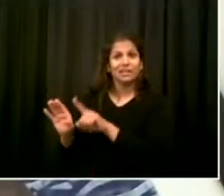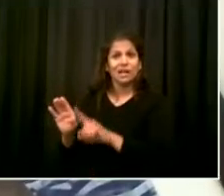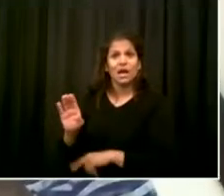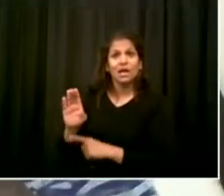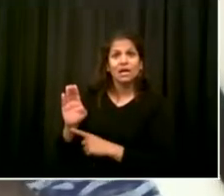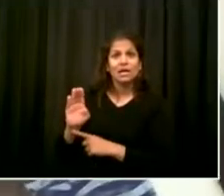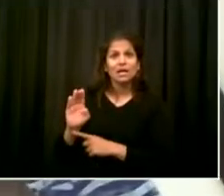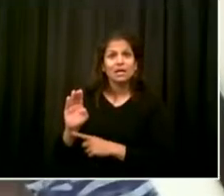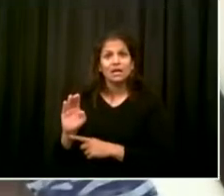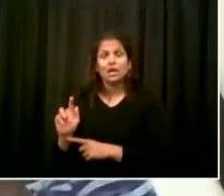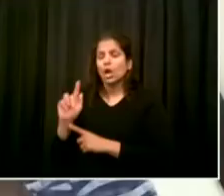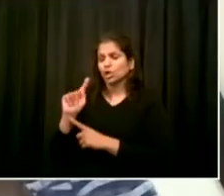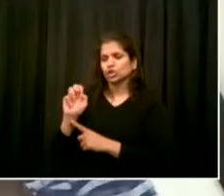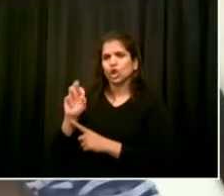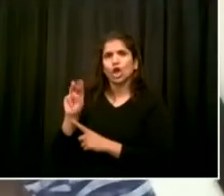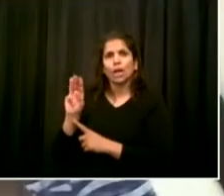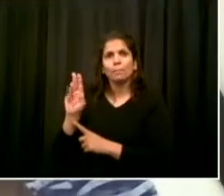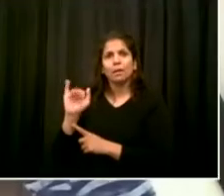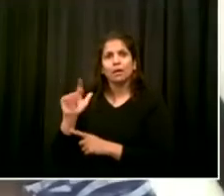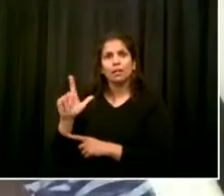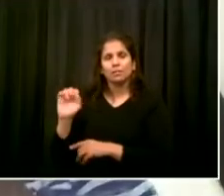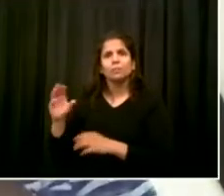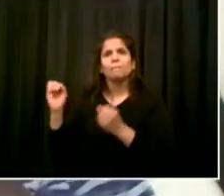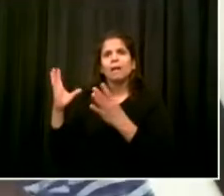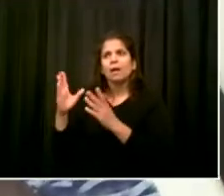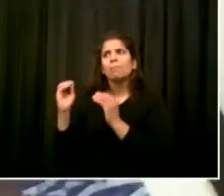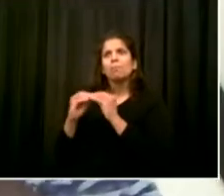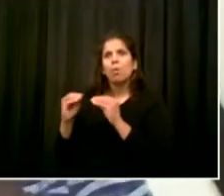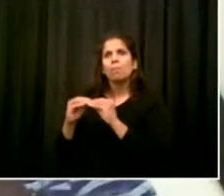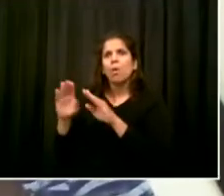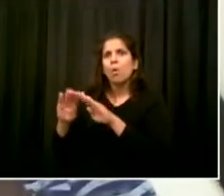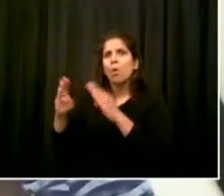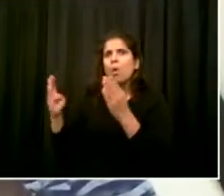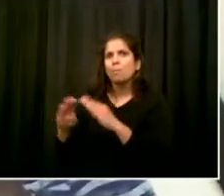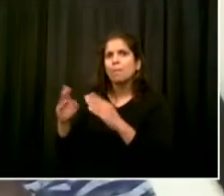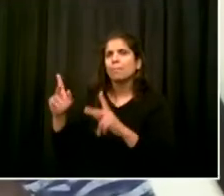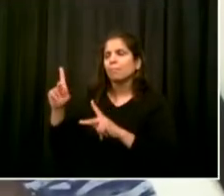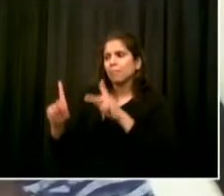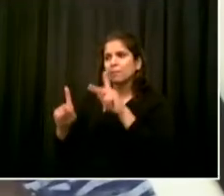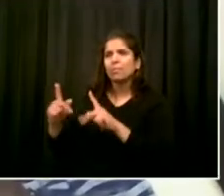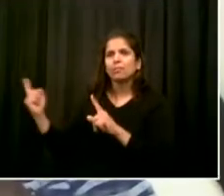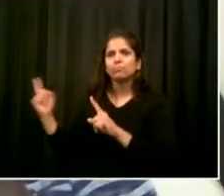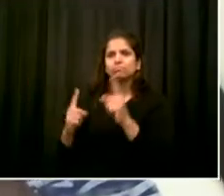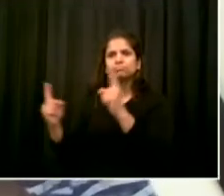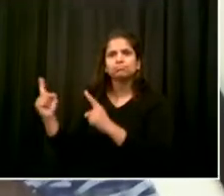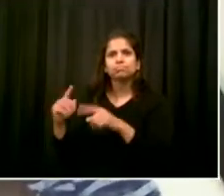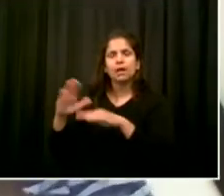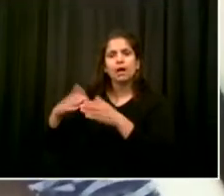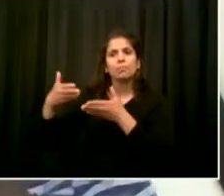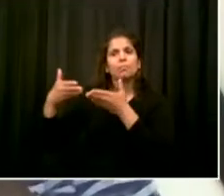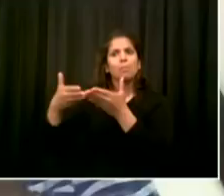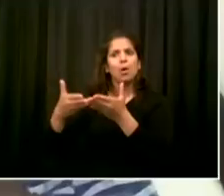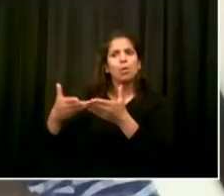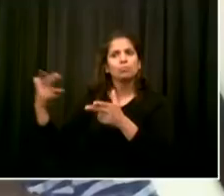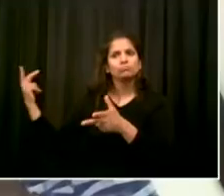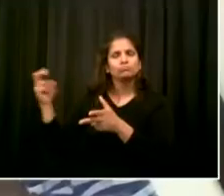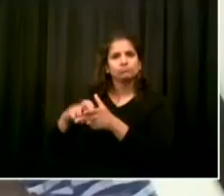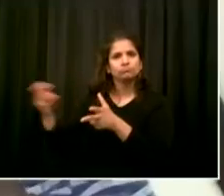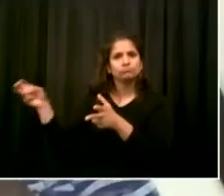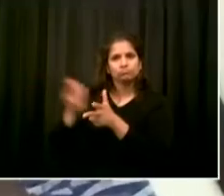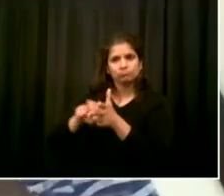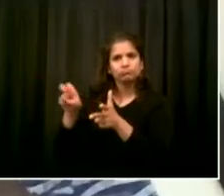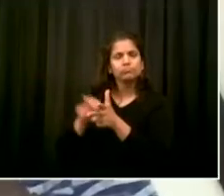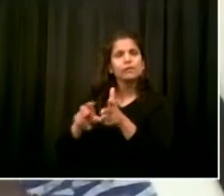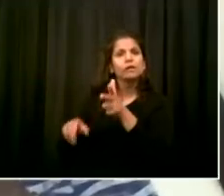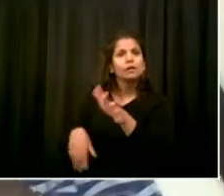that uptick just in the last week. Some of those businesses were essential. Some of them are coming